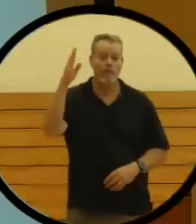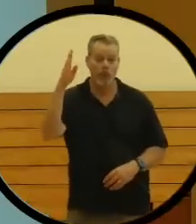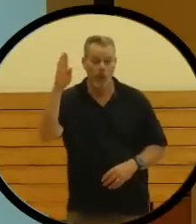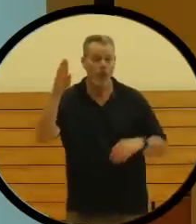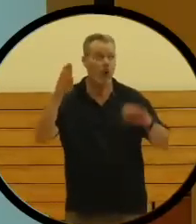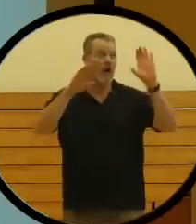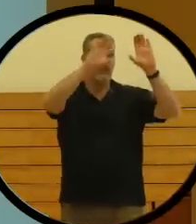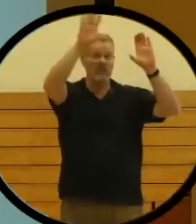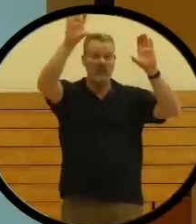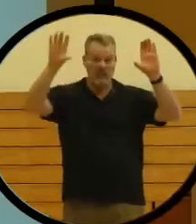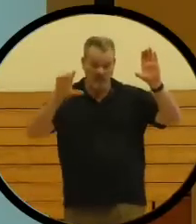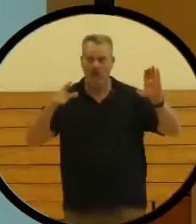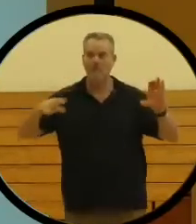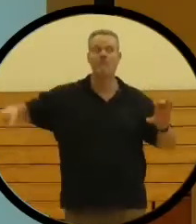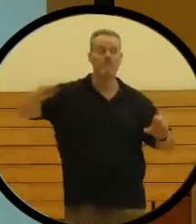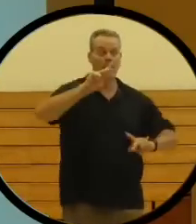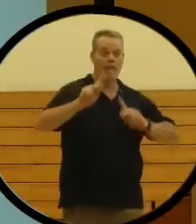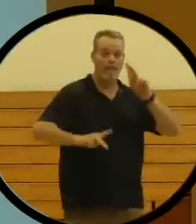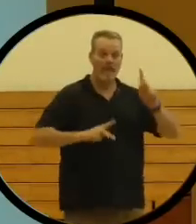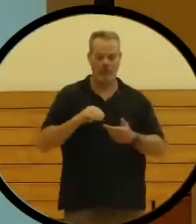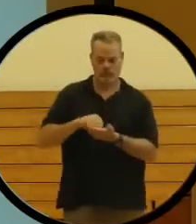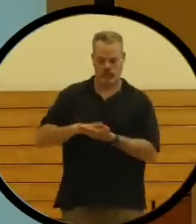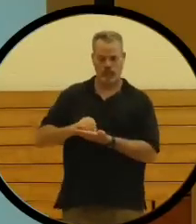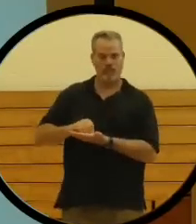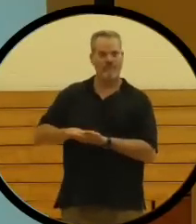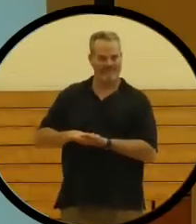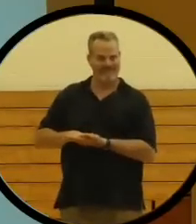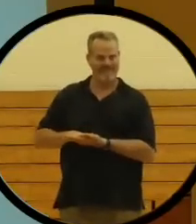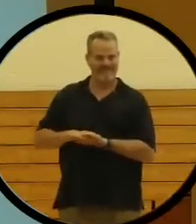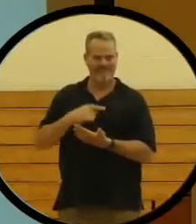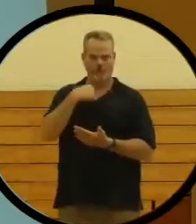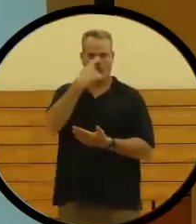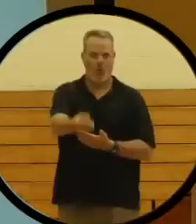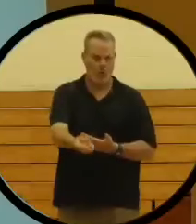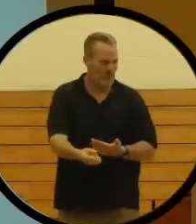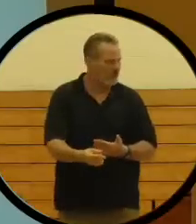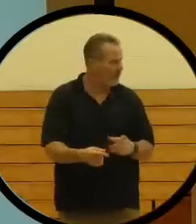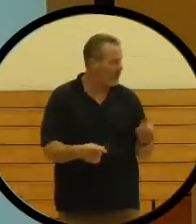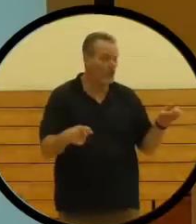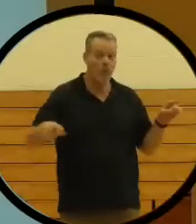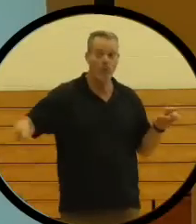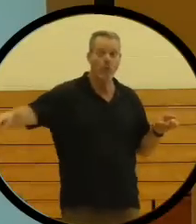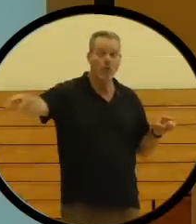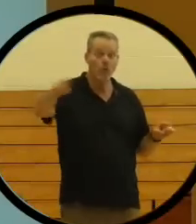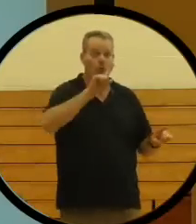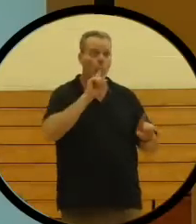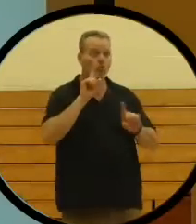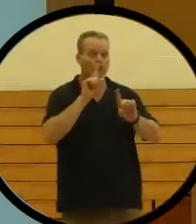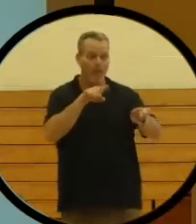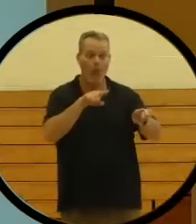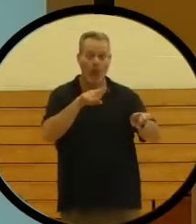This is Pahala right here. This is where the earthquake was right here. These are you guys reporting in. So I think some of you guys noticed